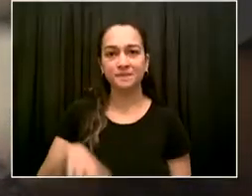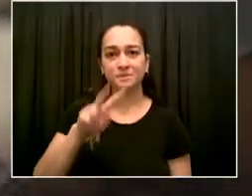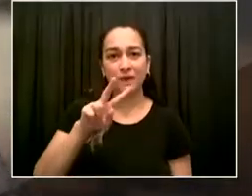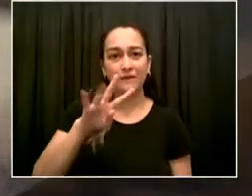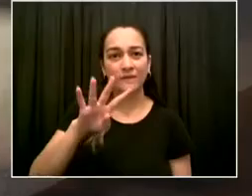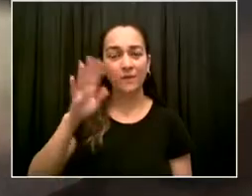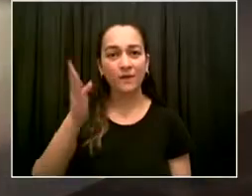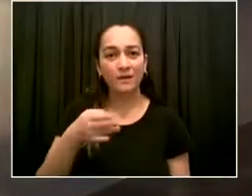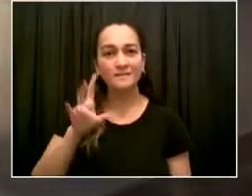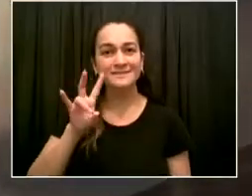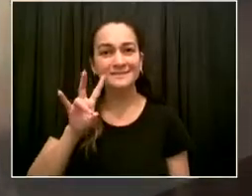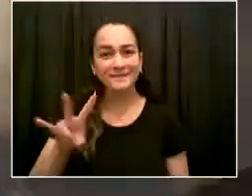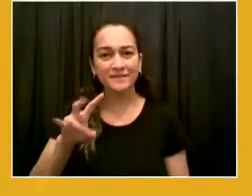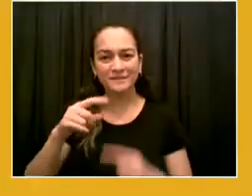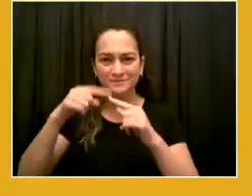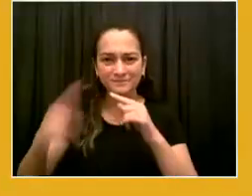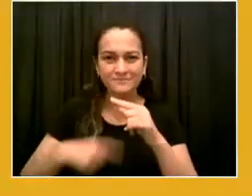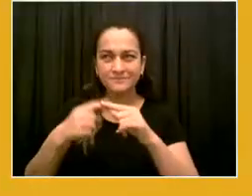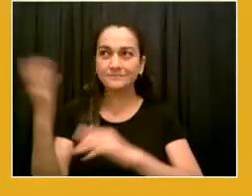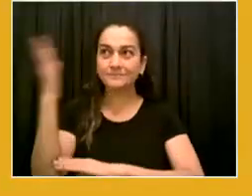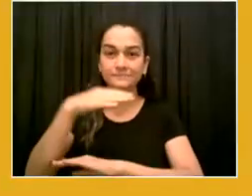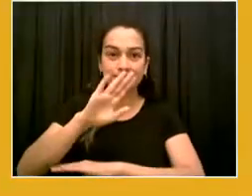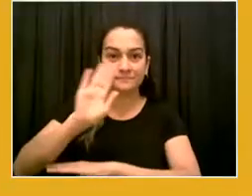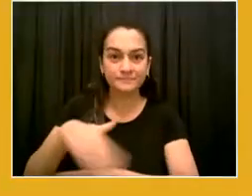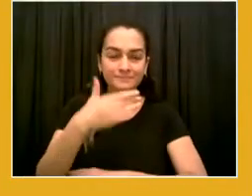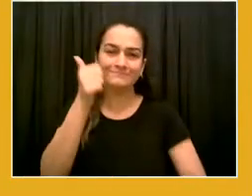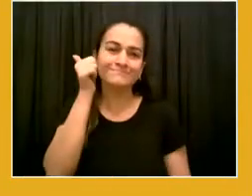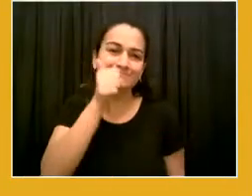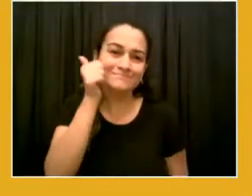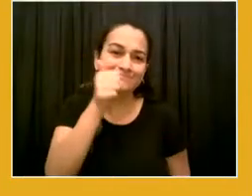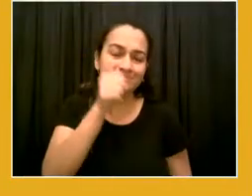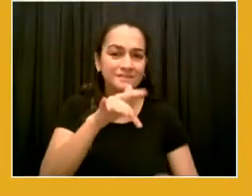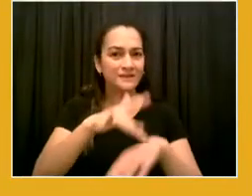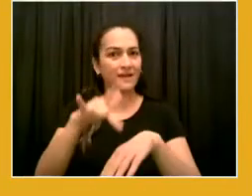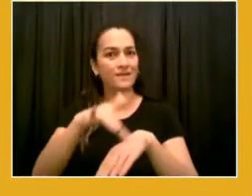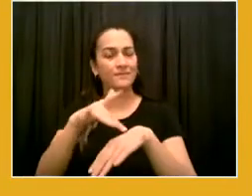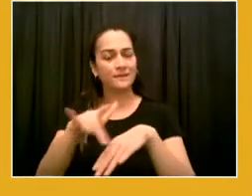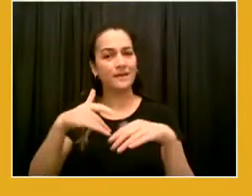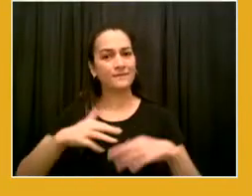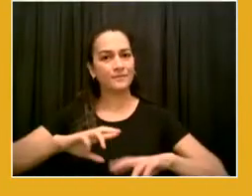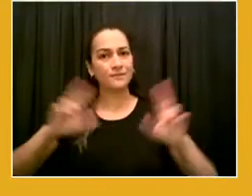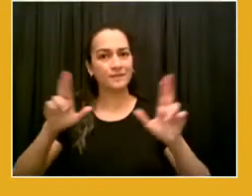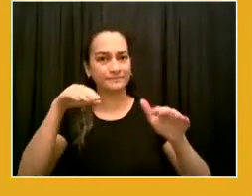care today. For free and confidential help, call 1-888-NYC-WELL or visit